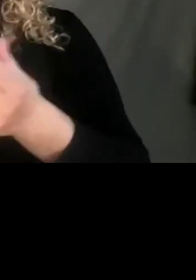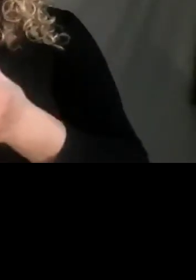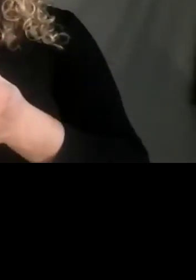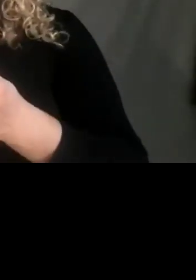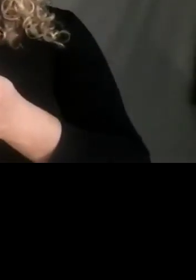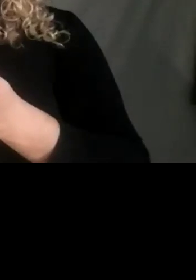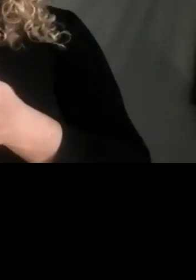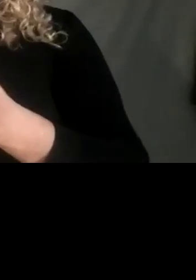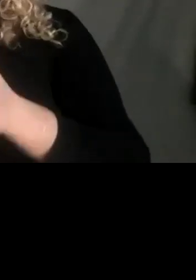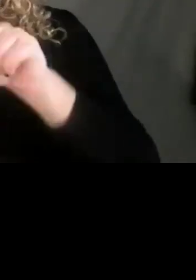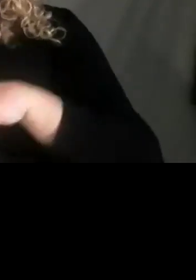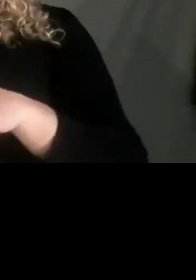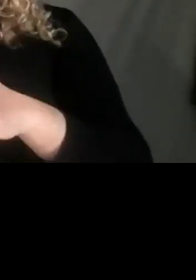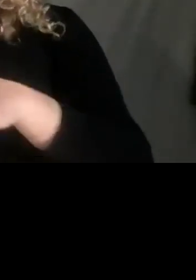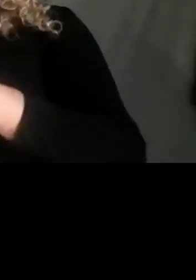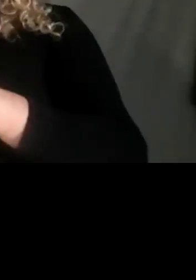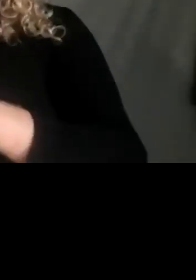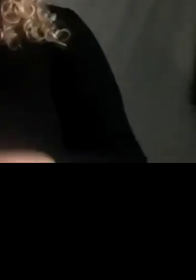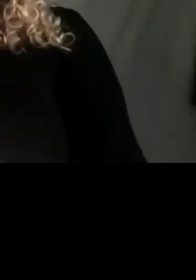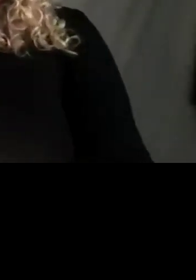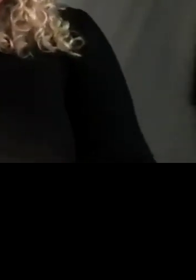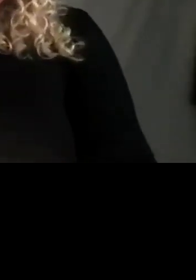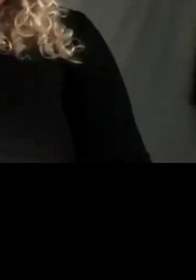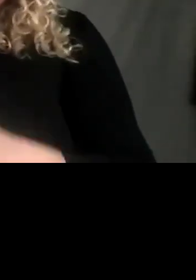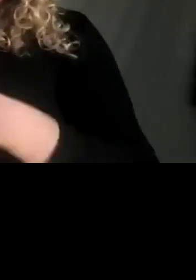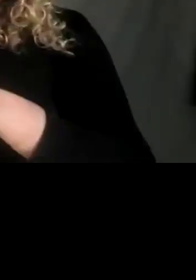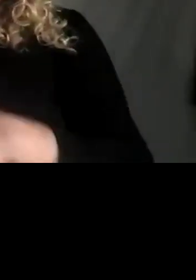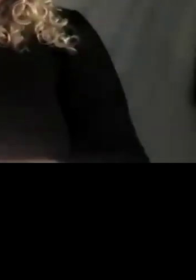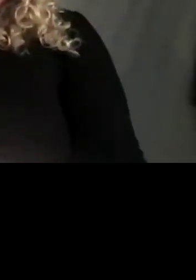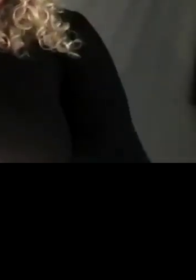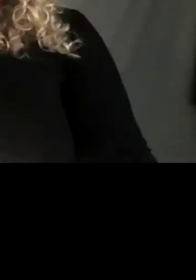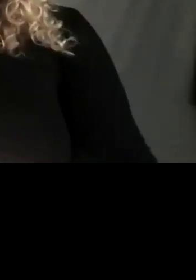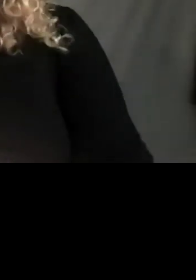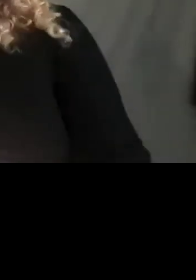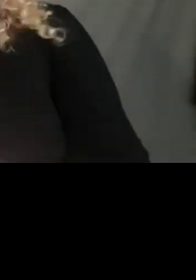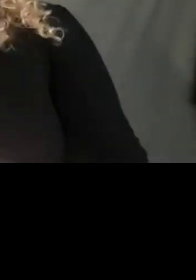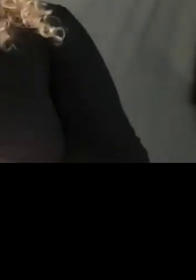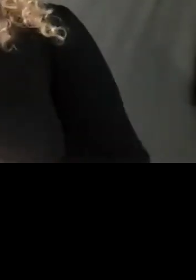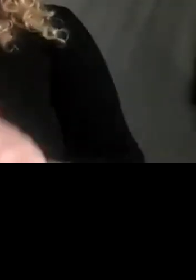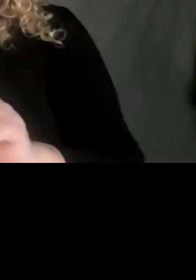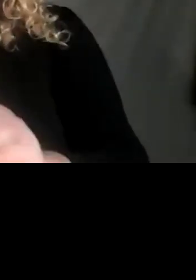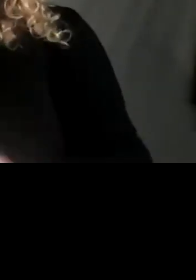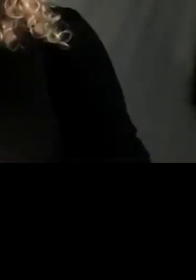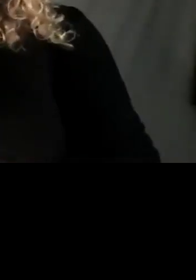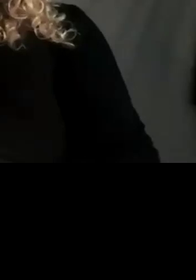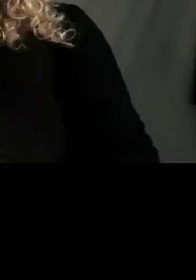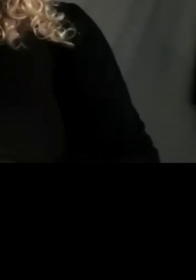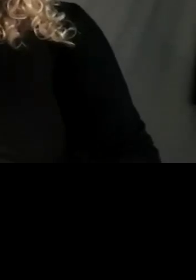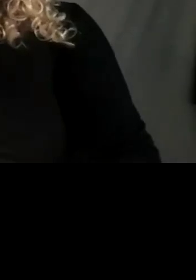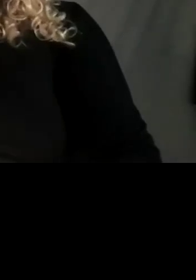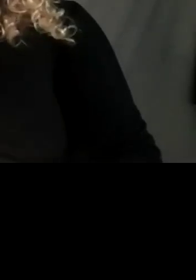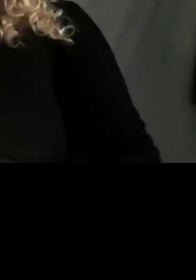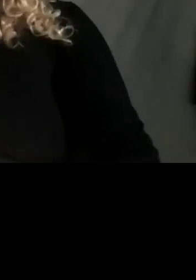that uses the solution. And also goes back to the IDEA. Is your solution going to work for people of